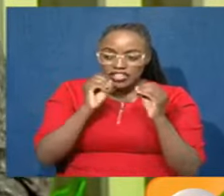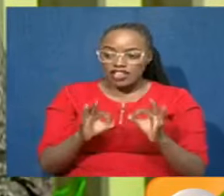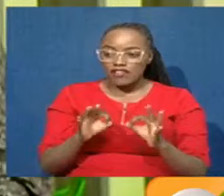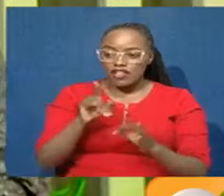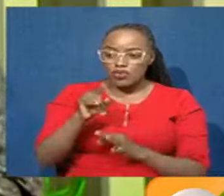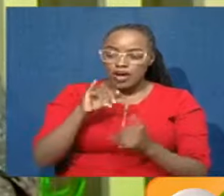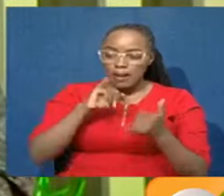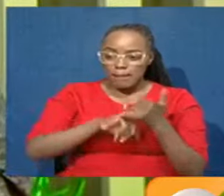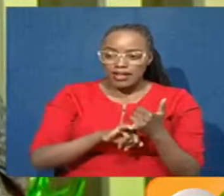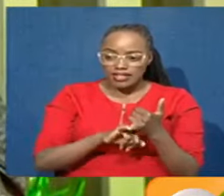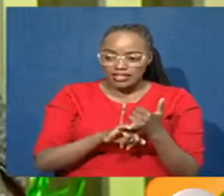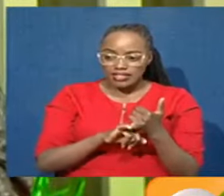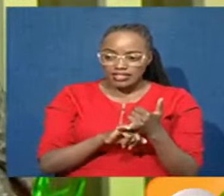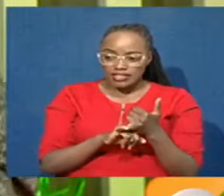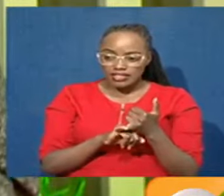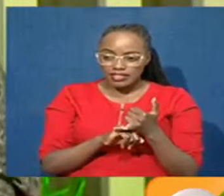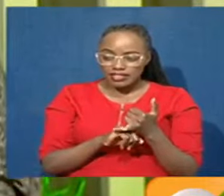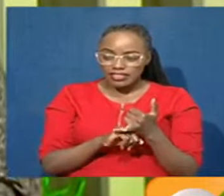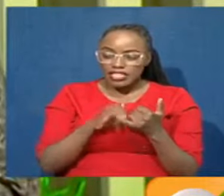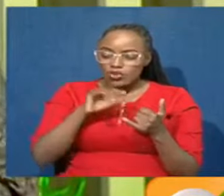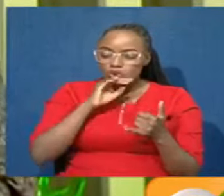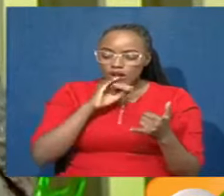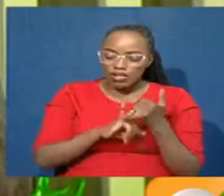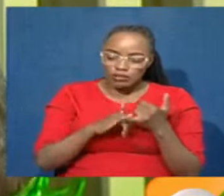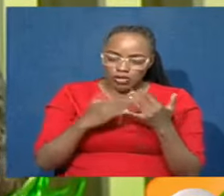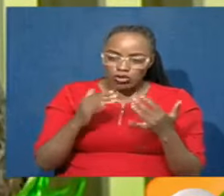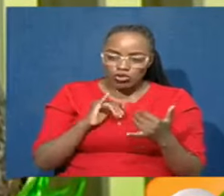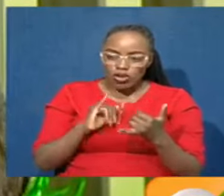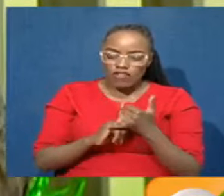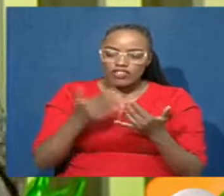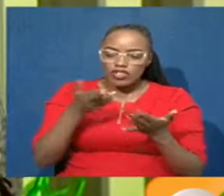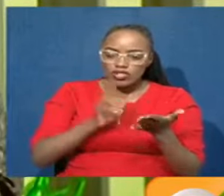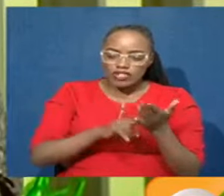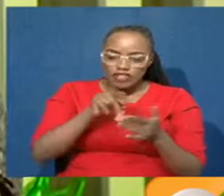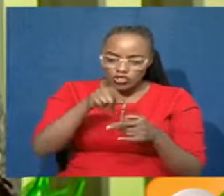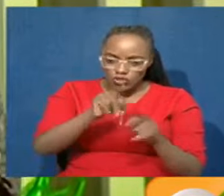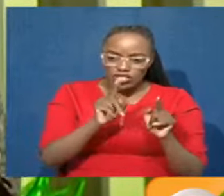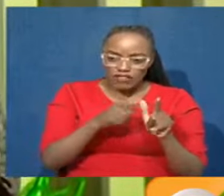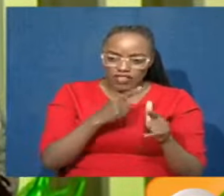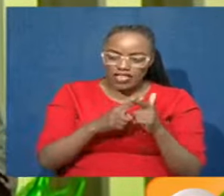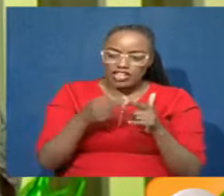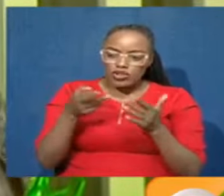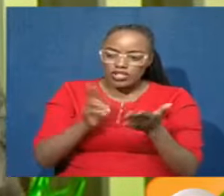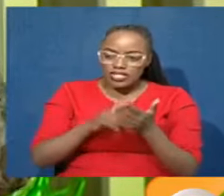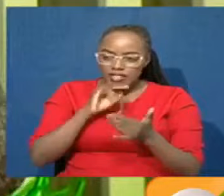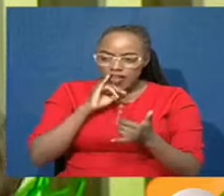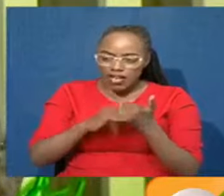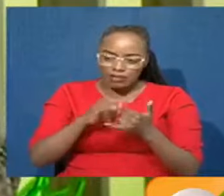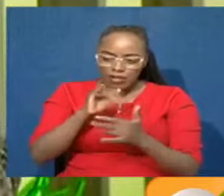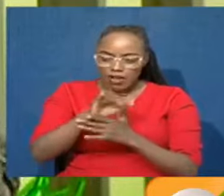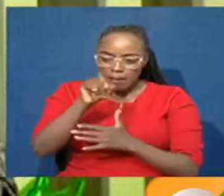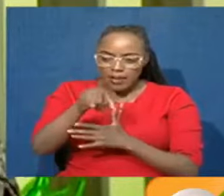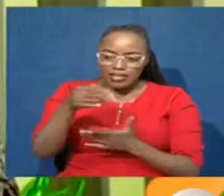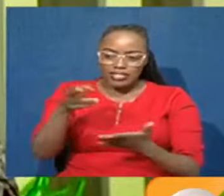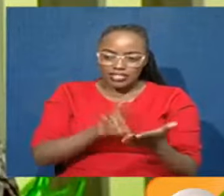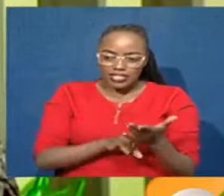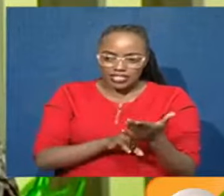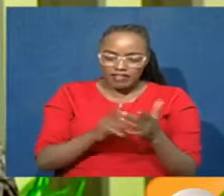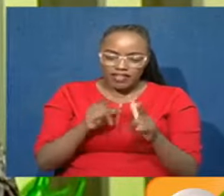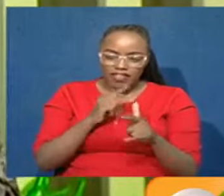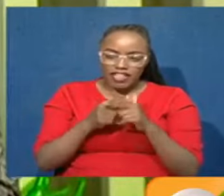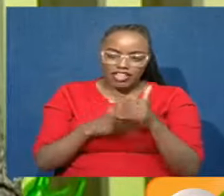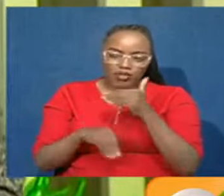are married, your spouse, you register yourself, and your spouse must also register. And then